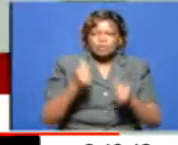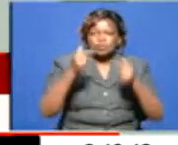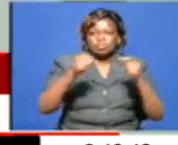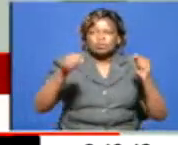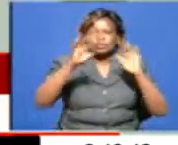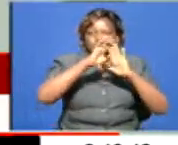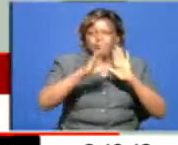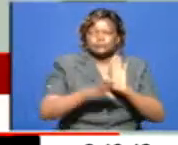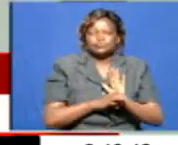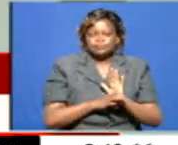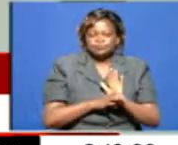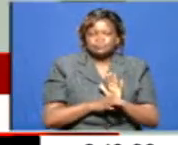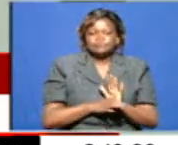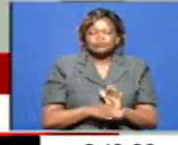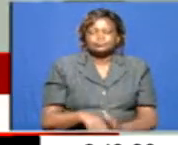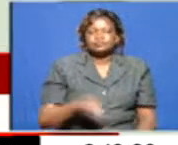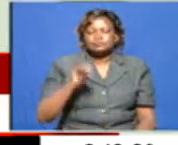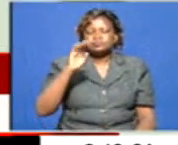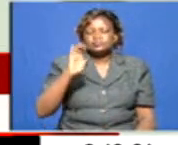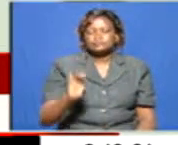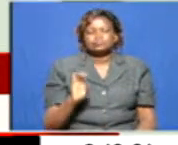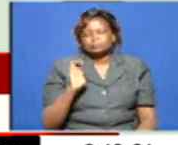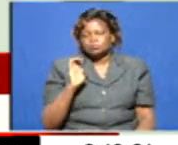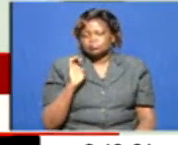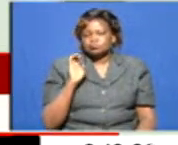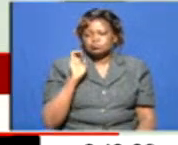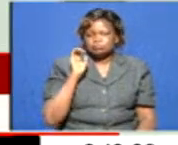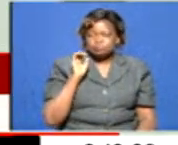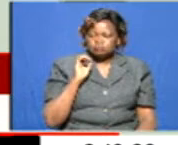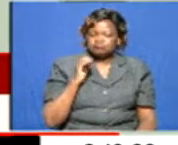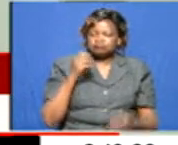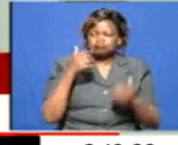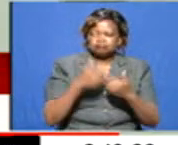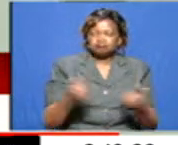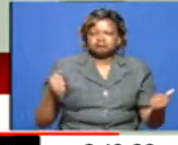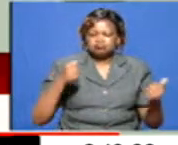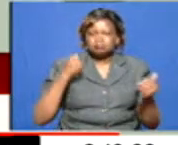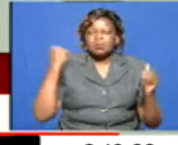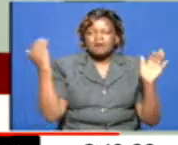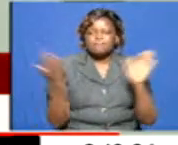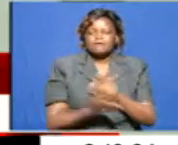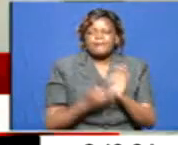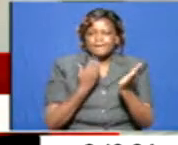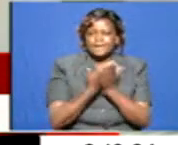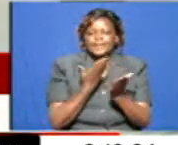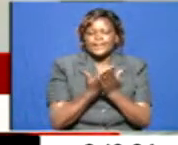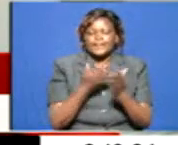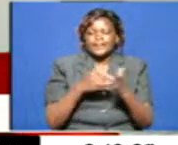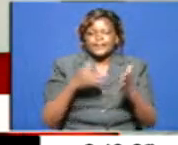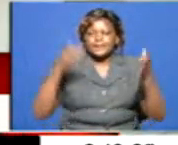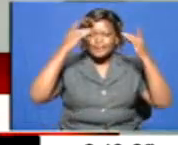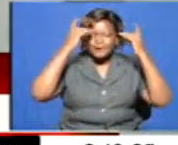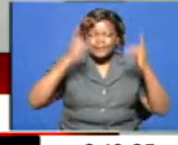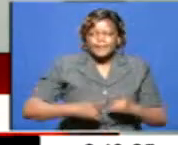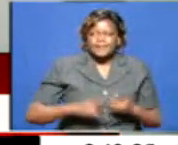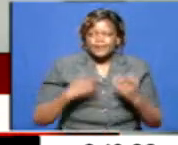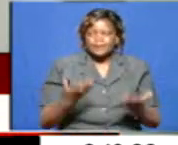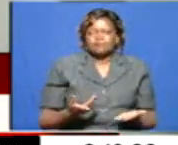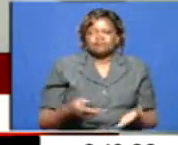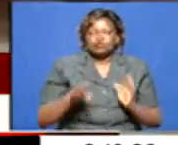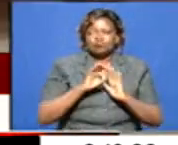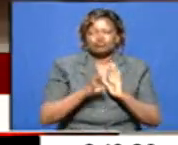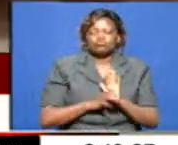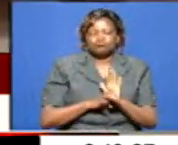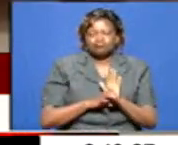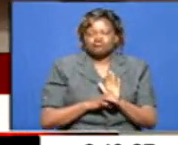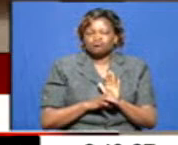Constitution. The Independent Electoral and Boundaries Commission separately filed an appeal against the ruling, particularly on the constitutional